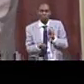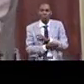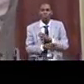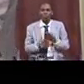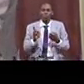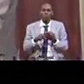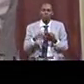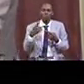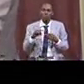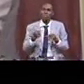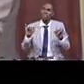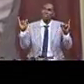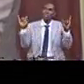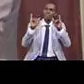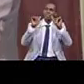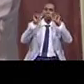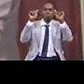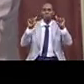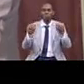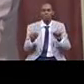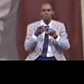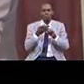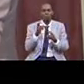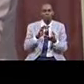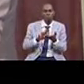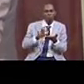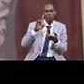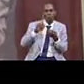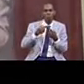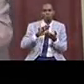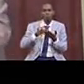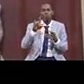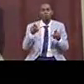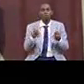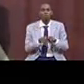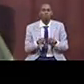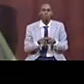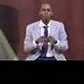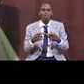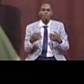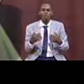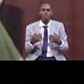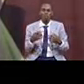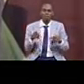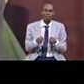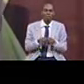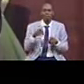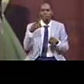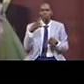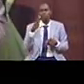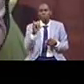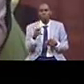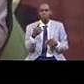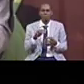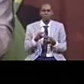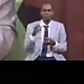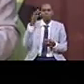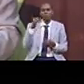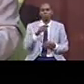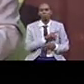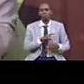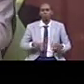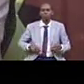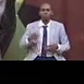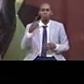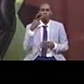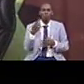same image from glory to glory, even as by the Spirit of the Lord. You see what the Lord